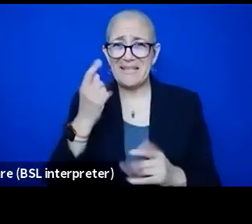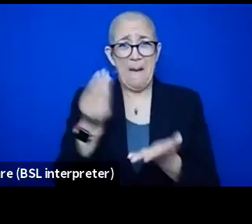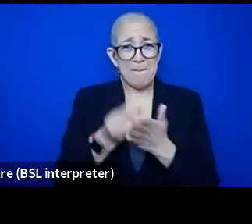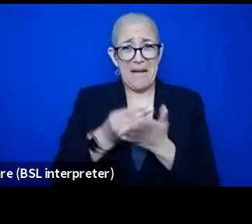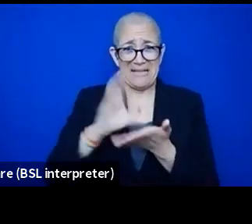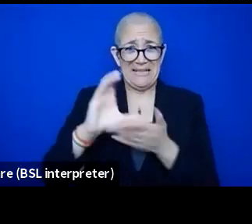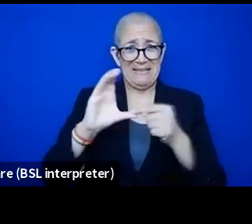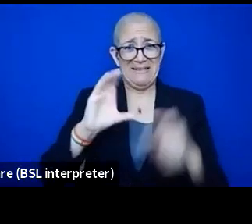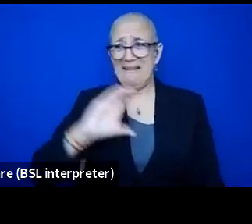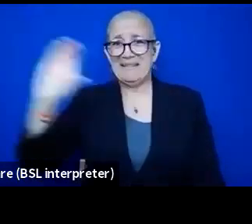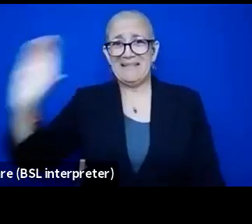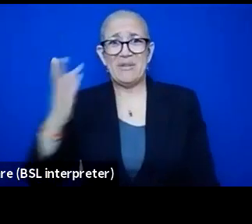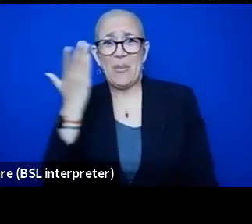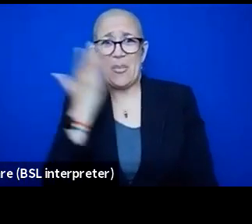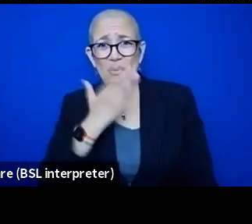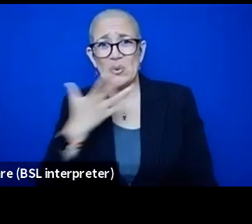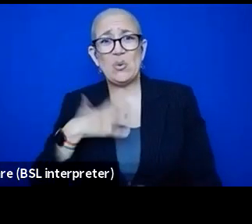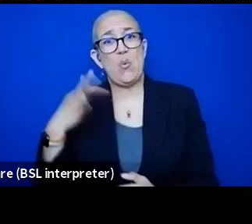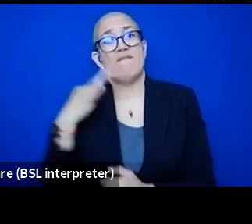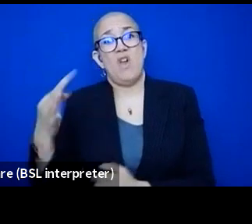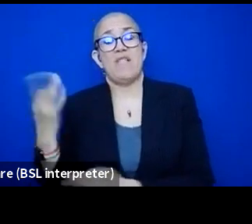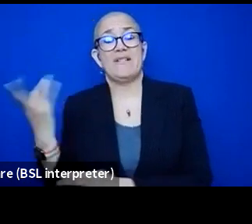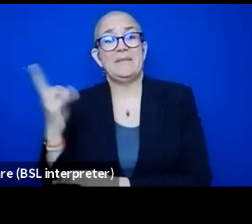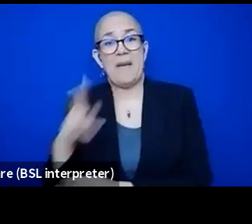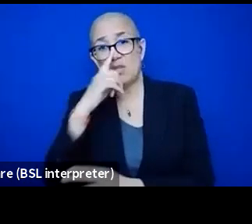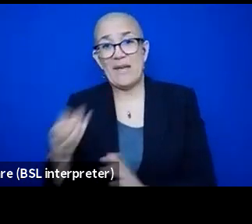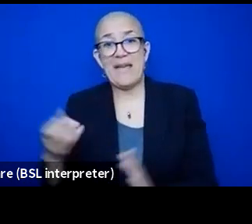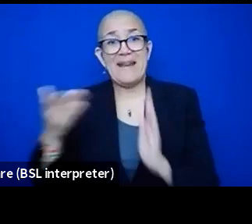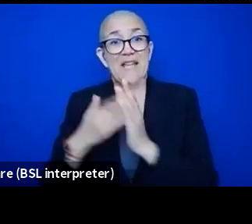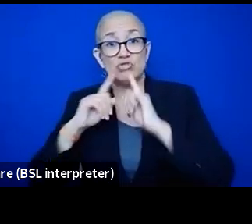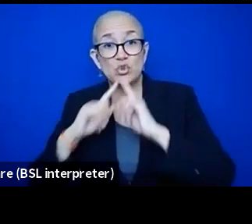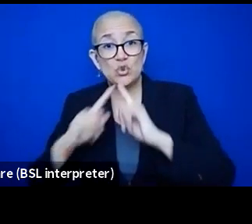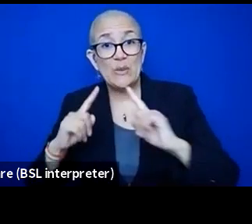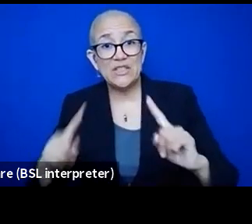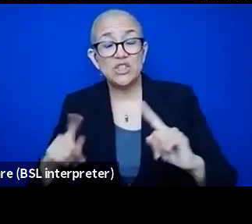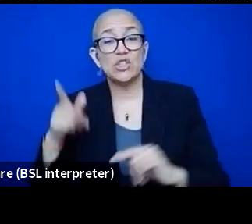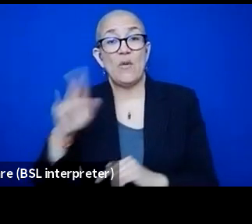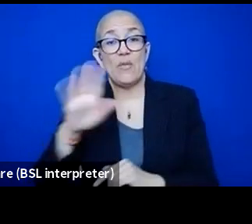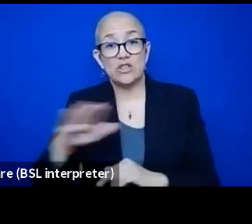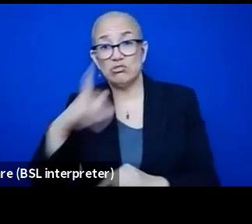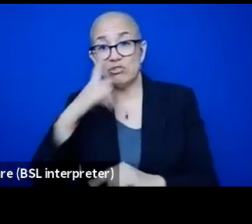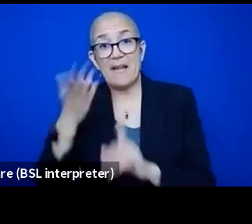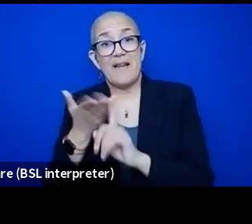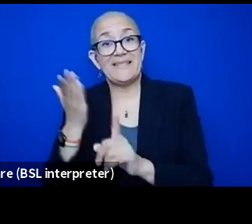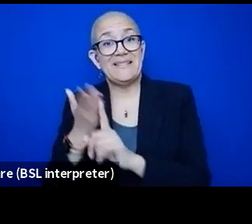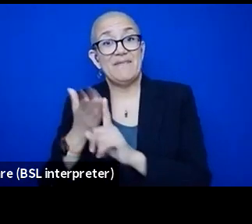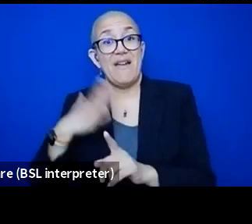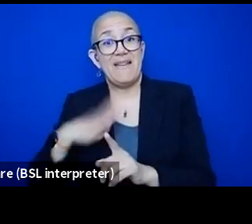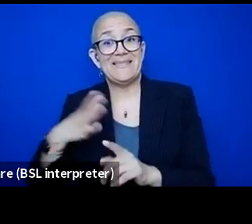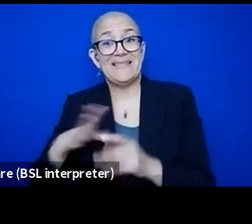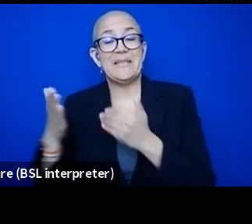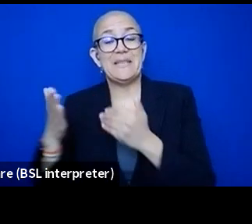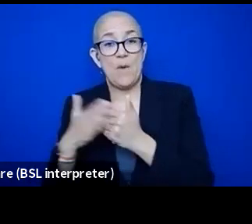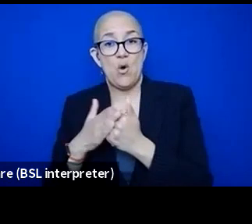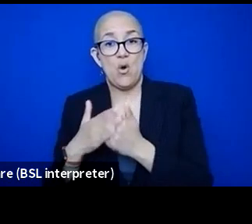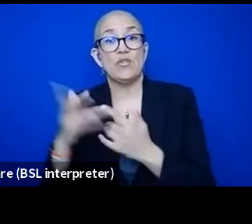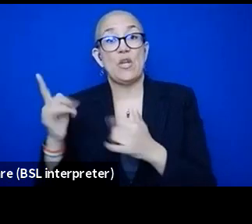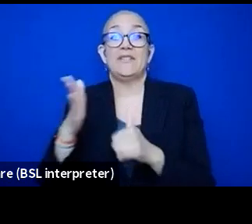Bring volunteers back and so they can give extra tuition for the children who they can identify as needing more. So that's